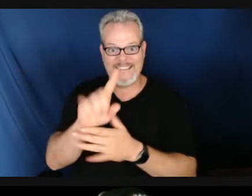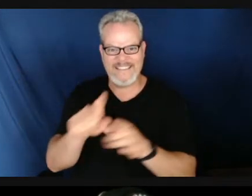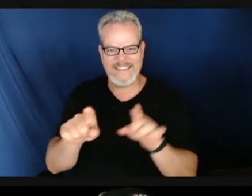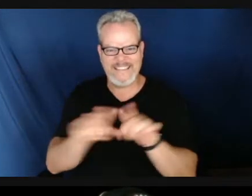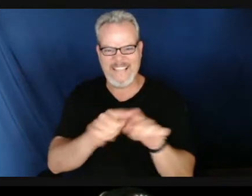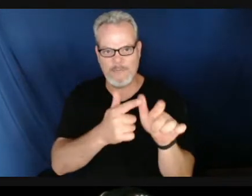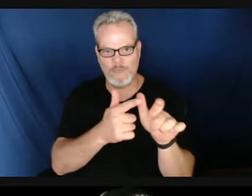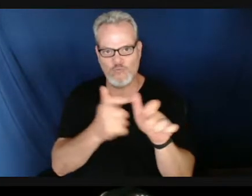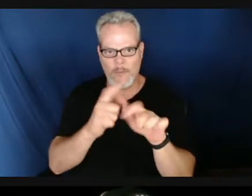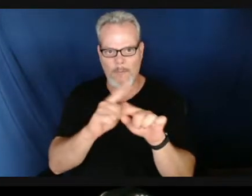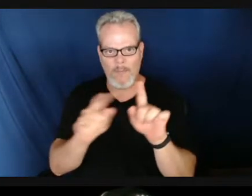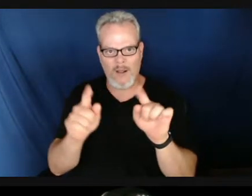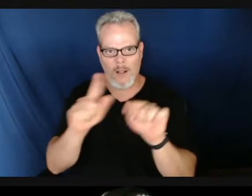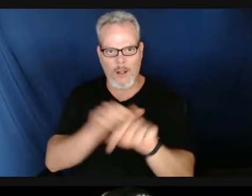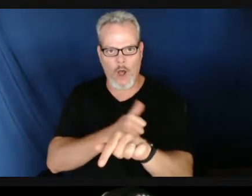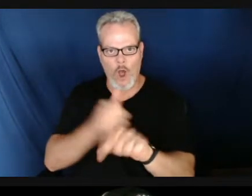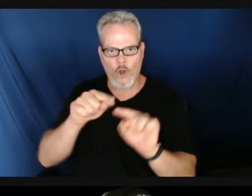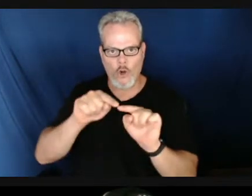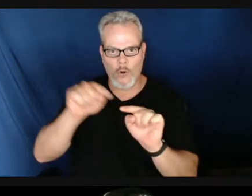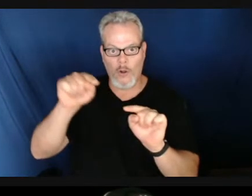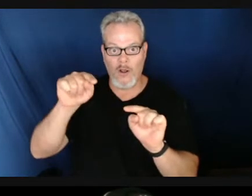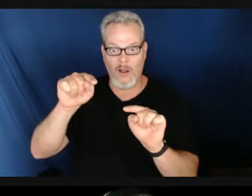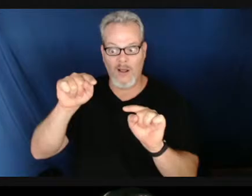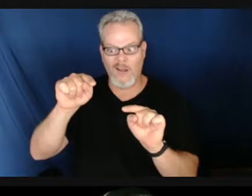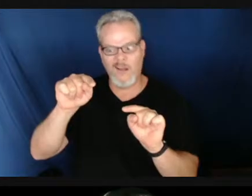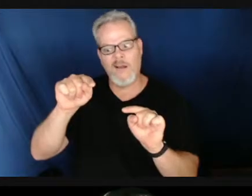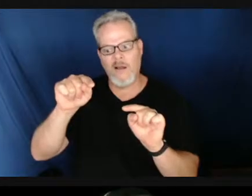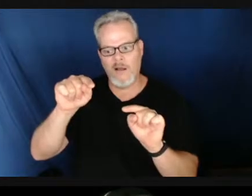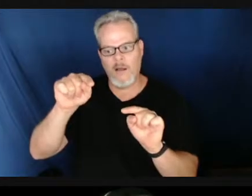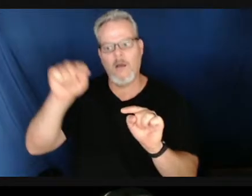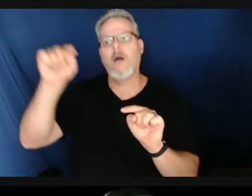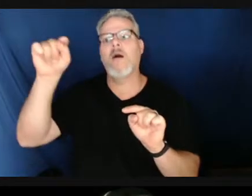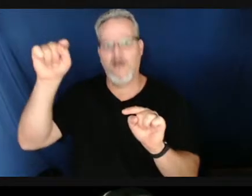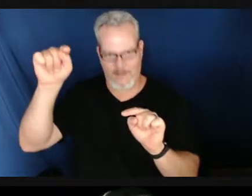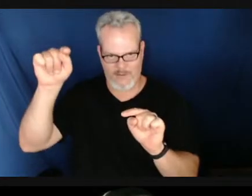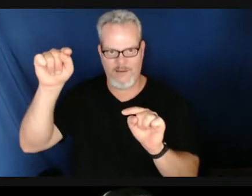little longer than the previous ones had been taken here.